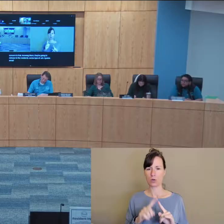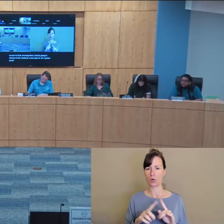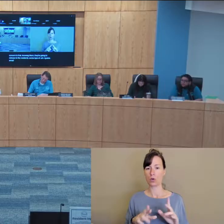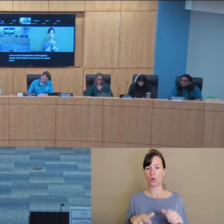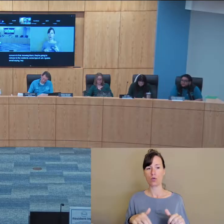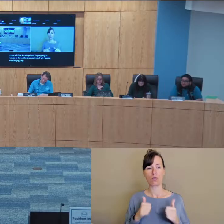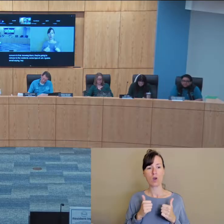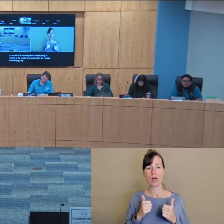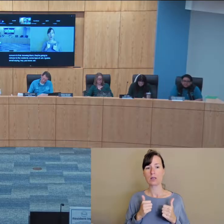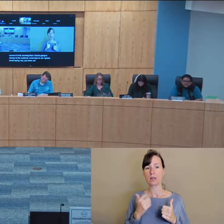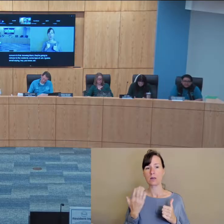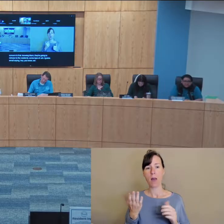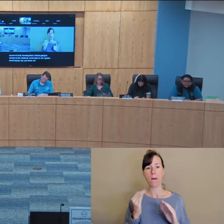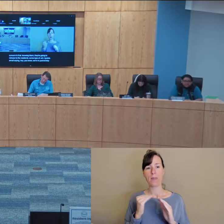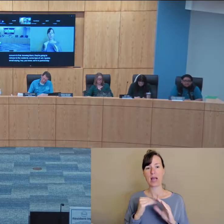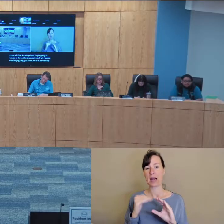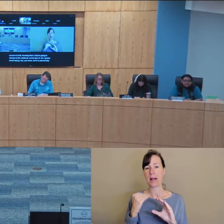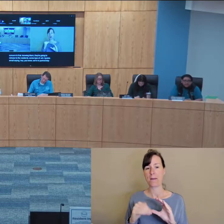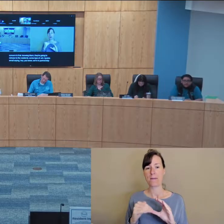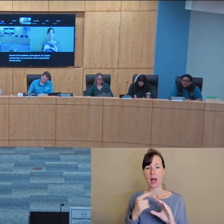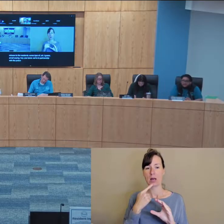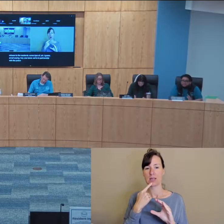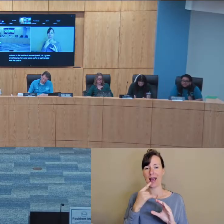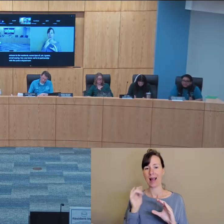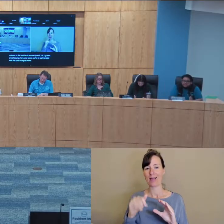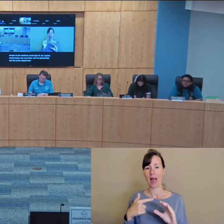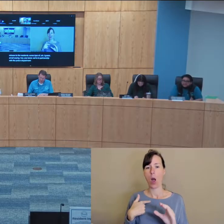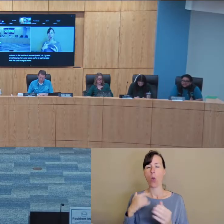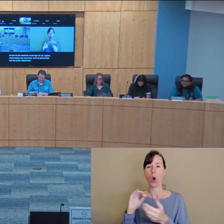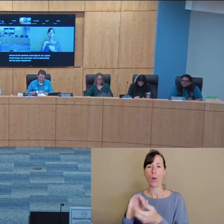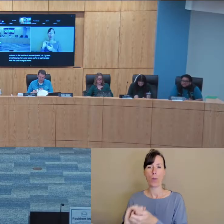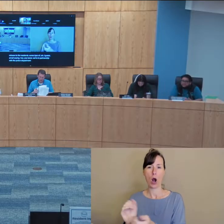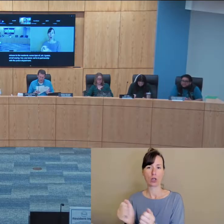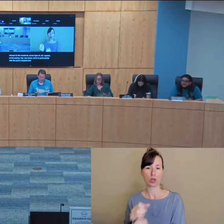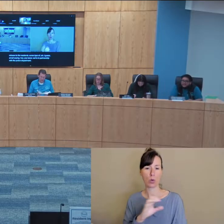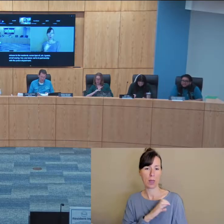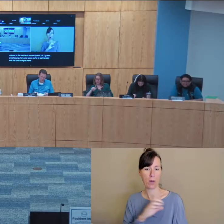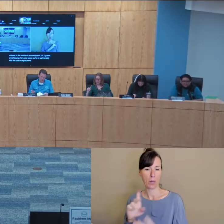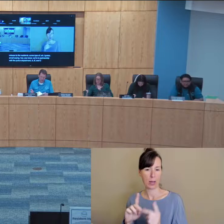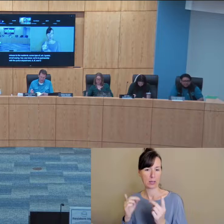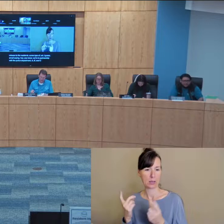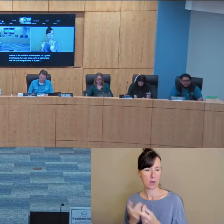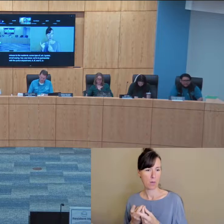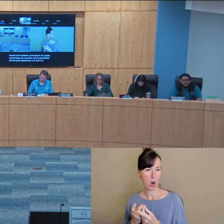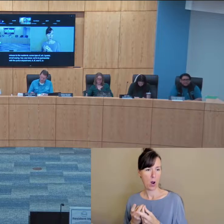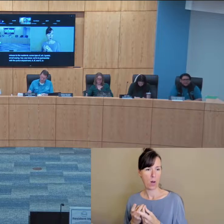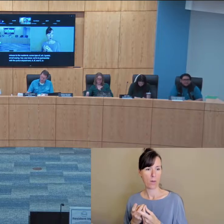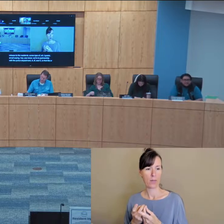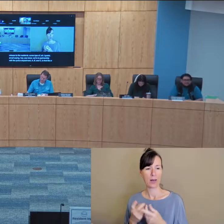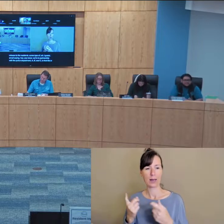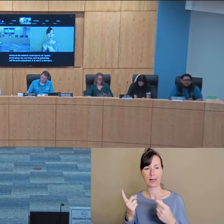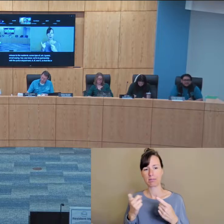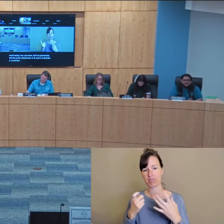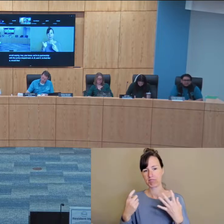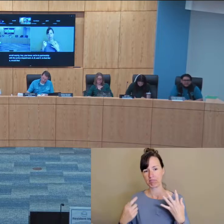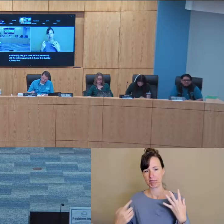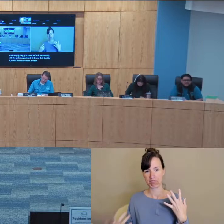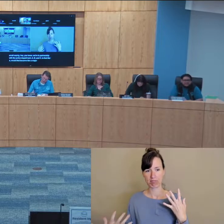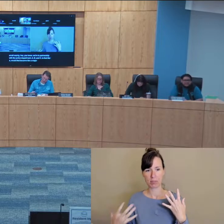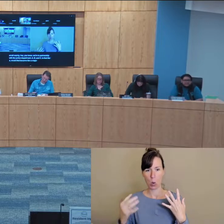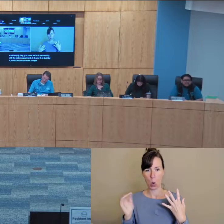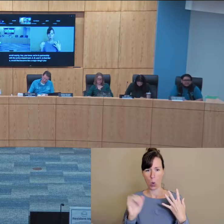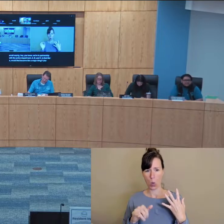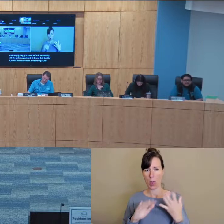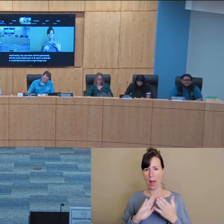hey, we're in partnership with the police department, A, B, and C. Is that would that become like a major thing? Like, would